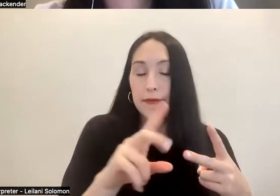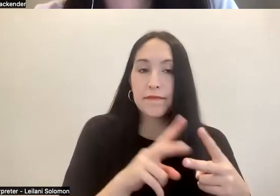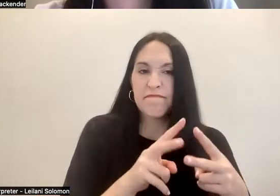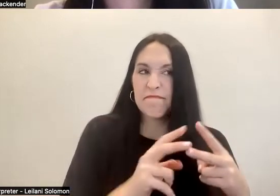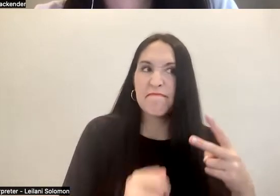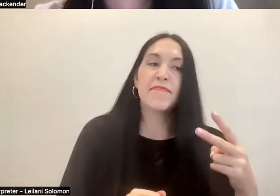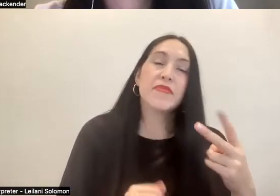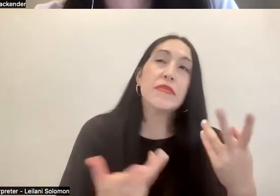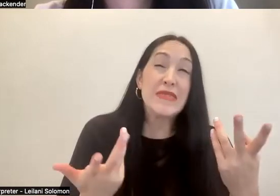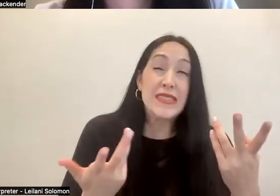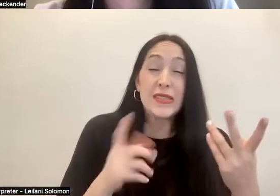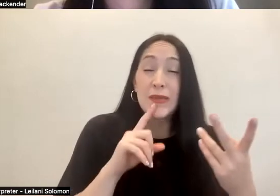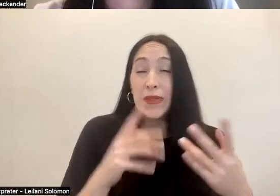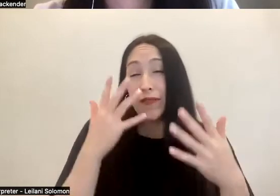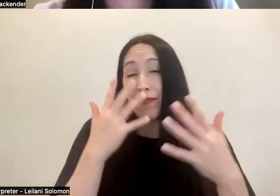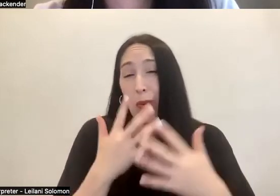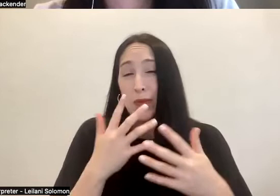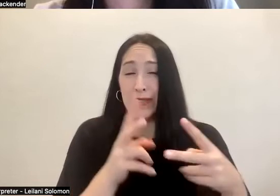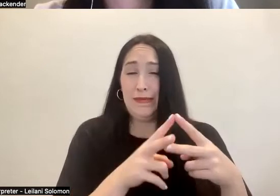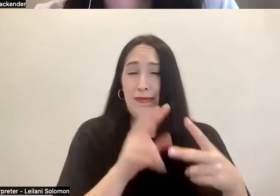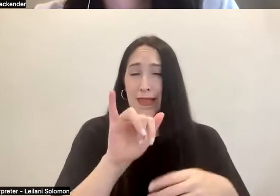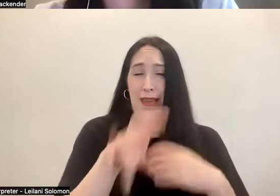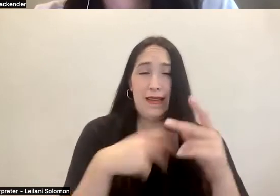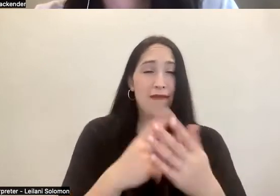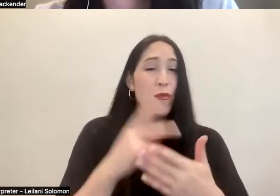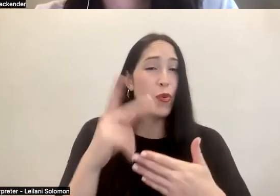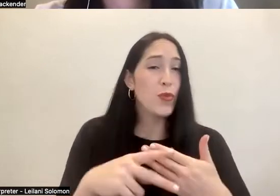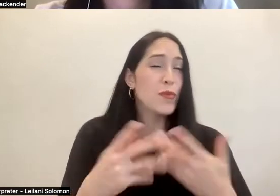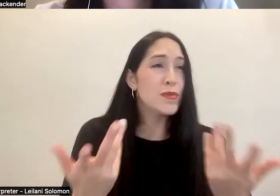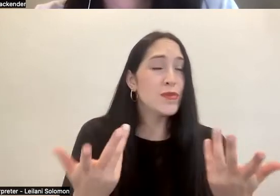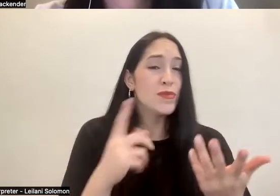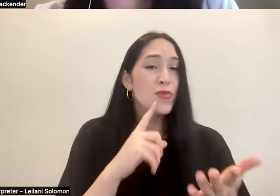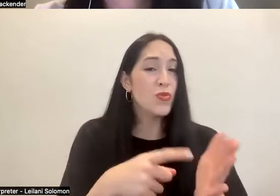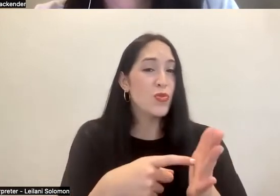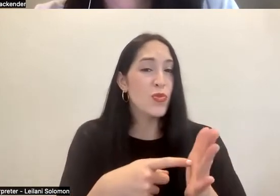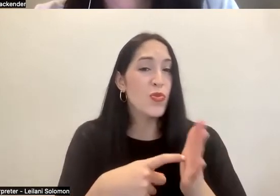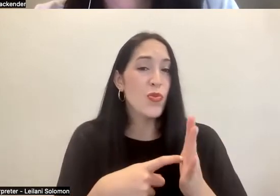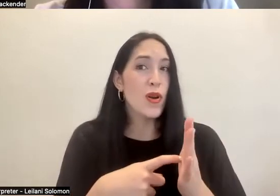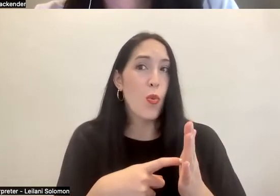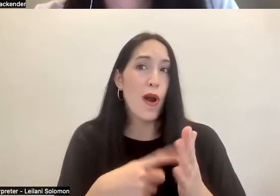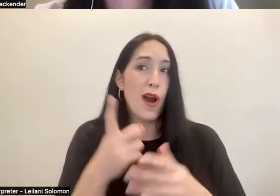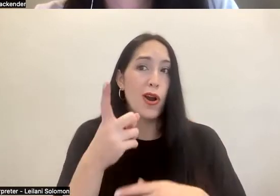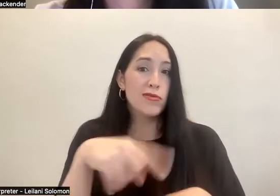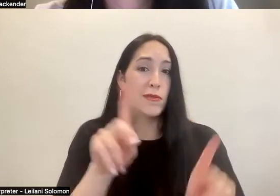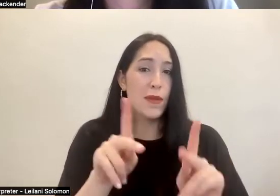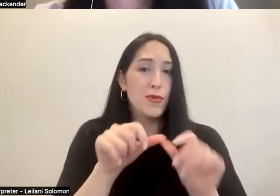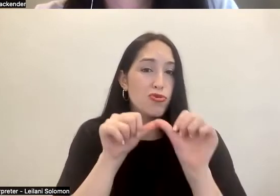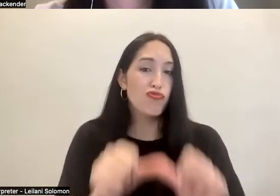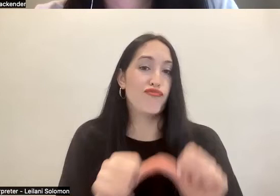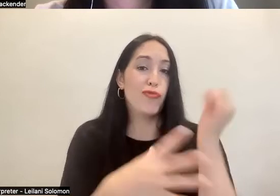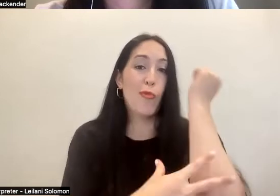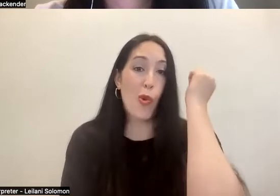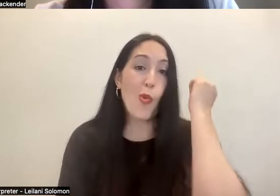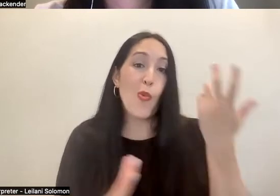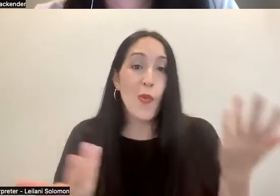really, unfortunately, those types of programs requires an individual to basically live in poverty, where they're not allowed to have